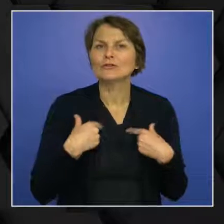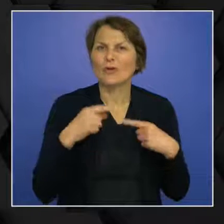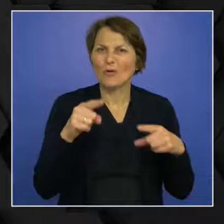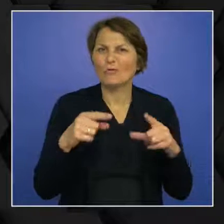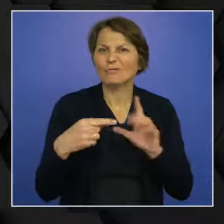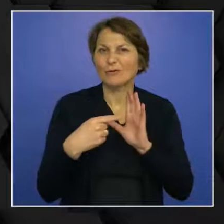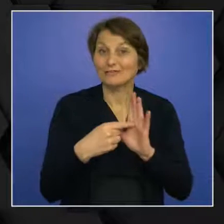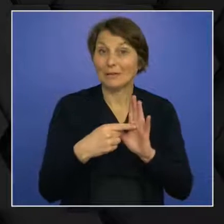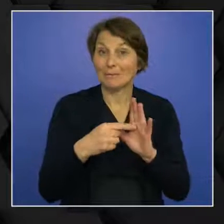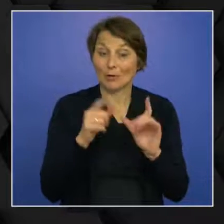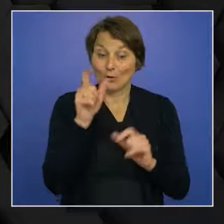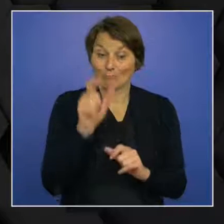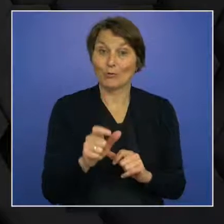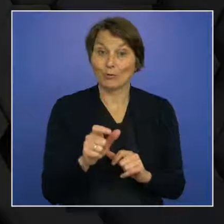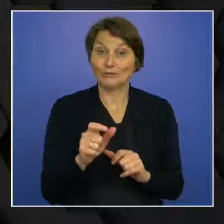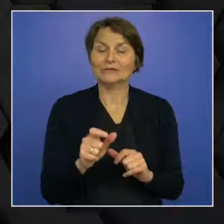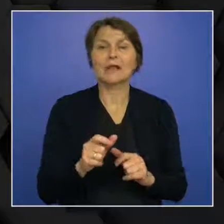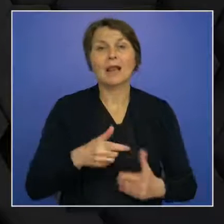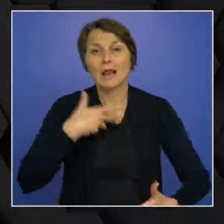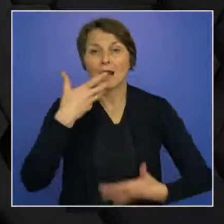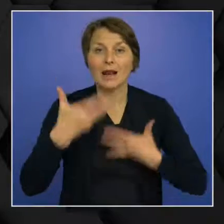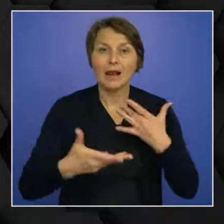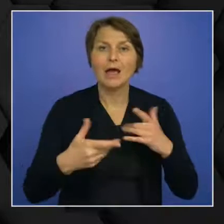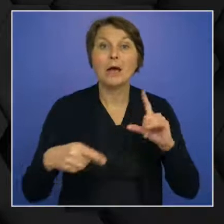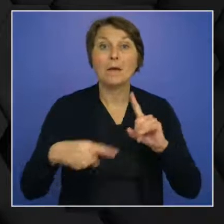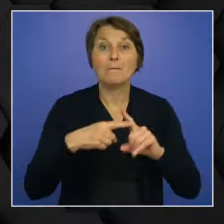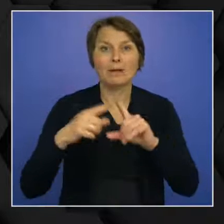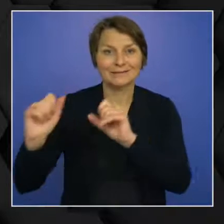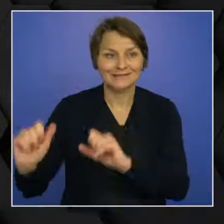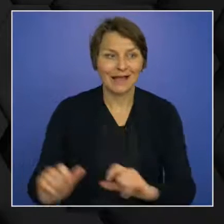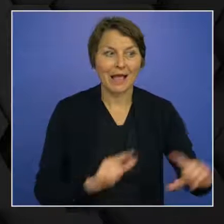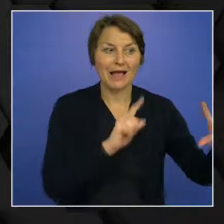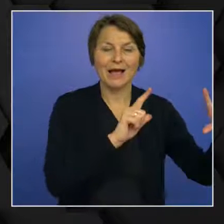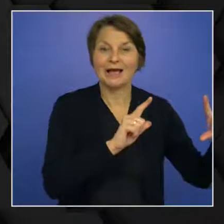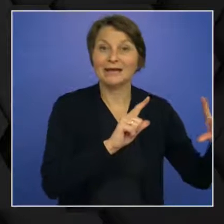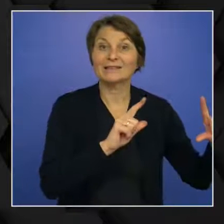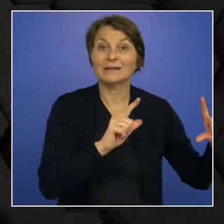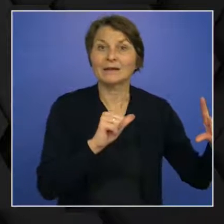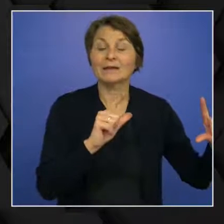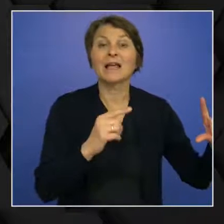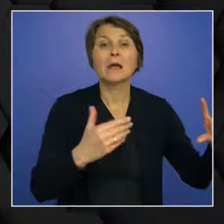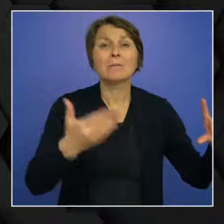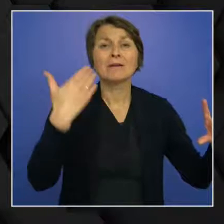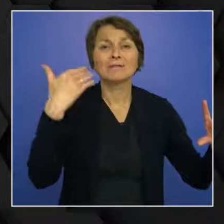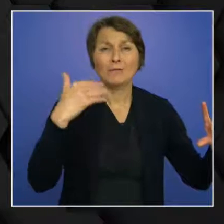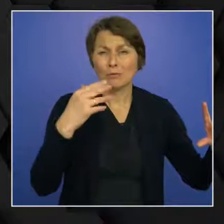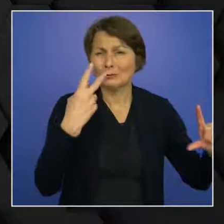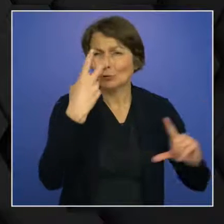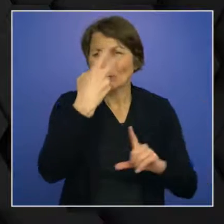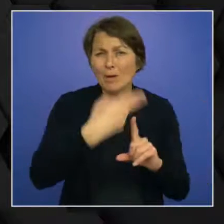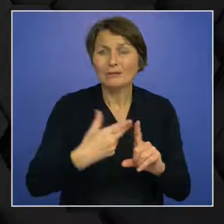slides. Because in the older teams like 2 months ago teams,